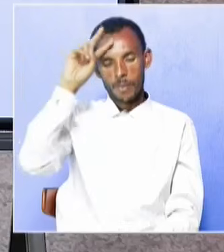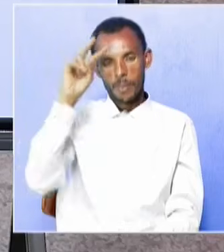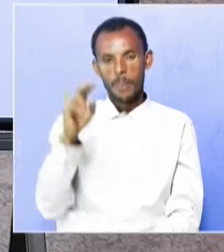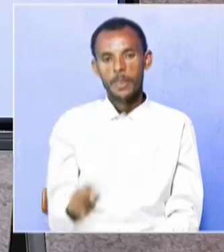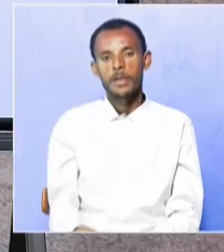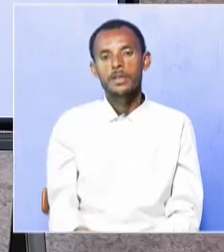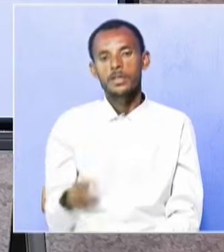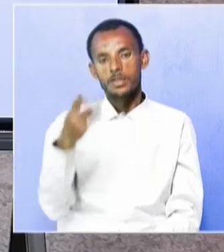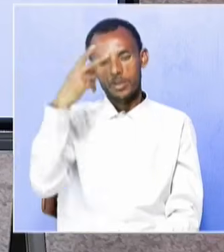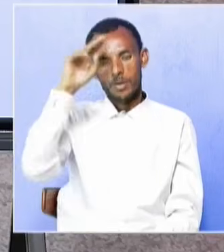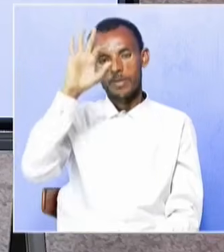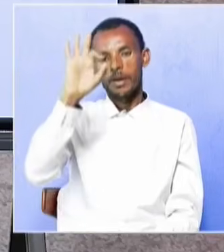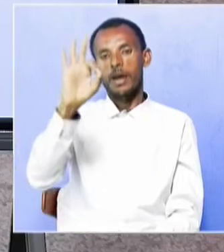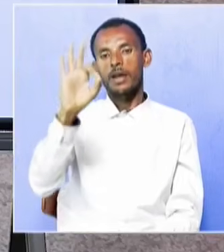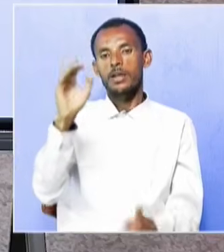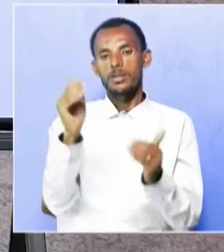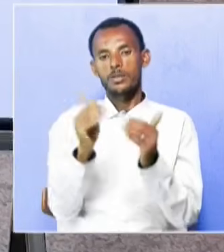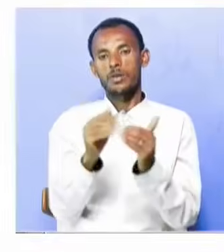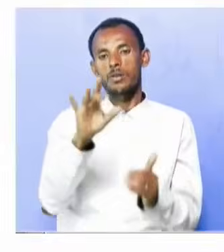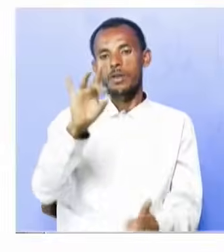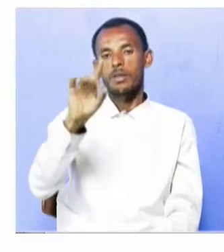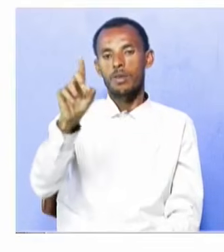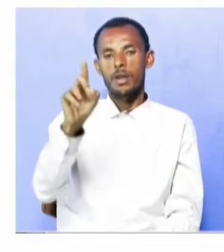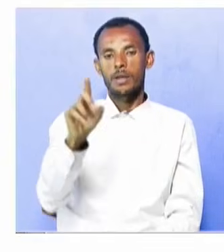The square of 9 is 81.